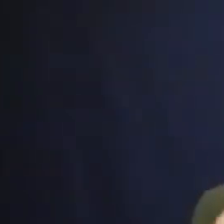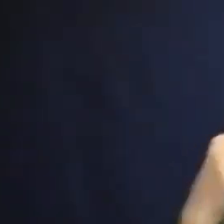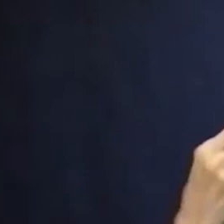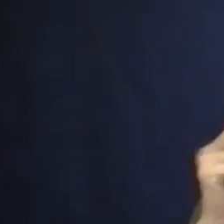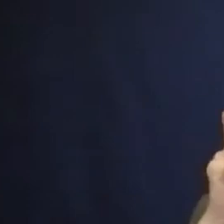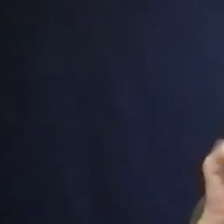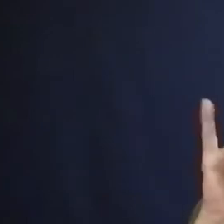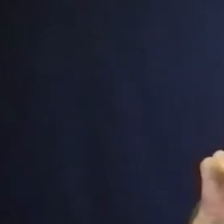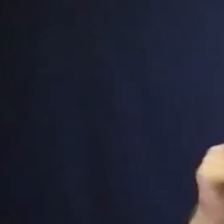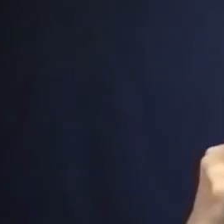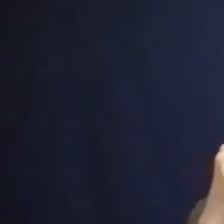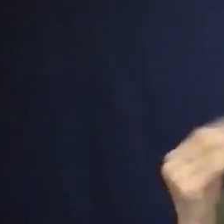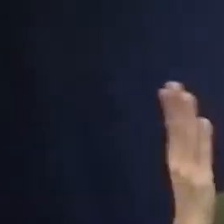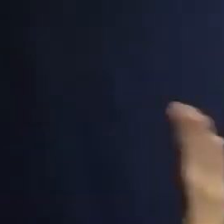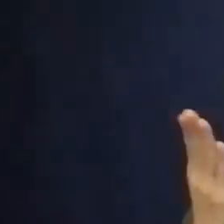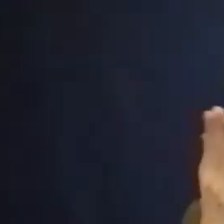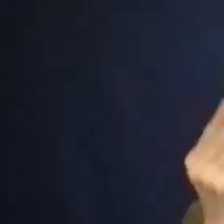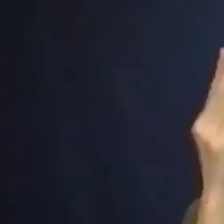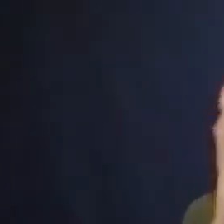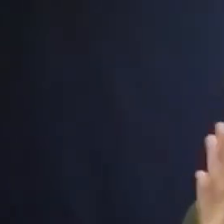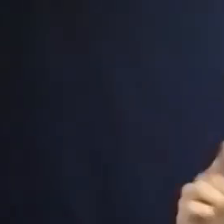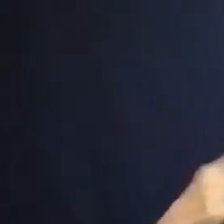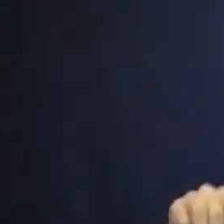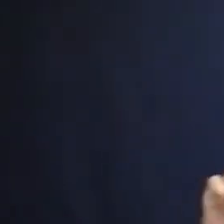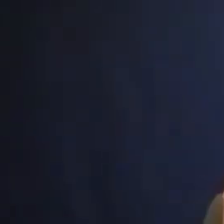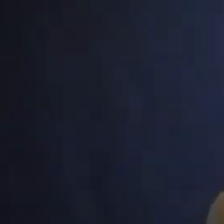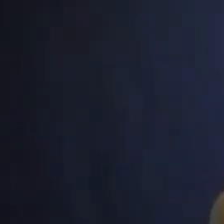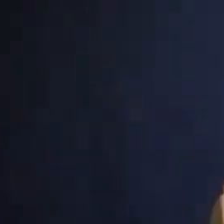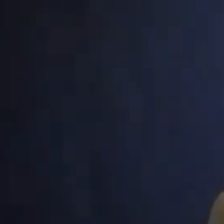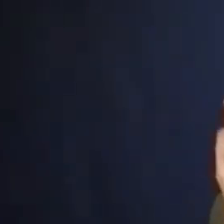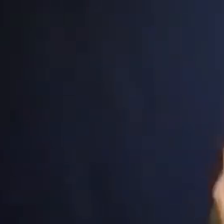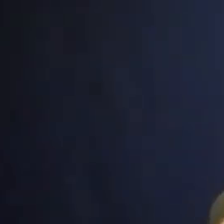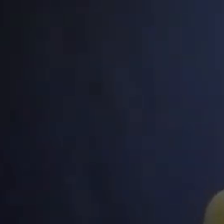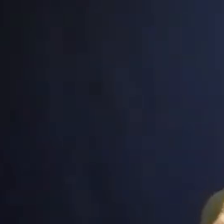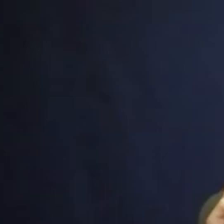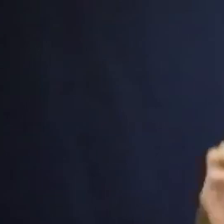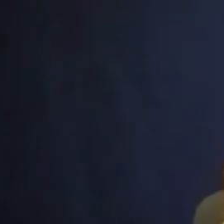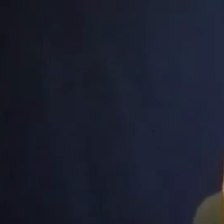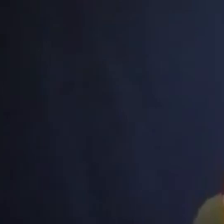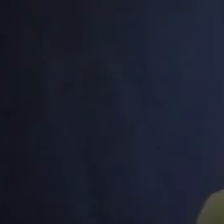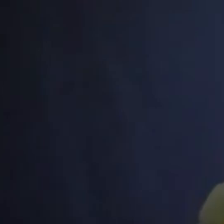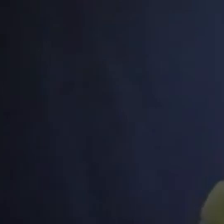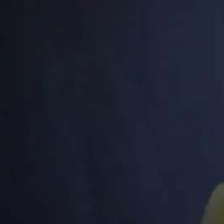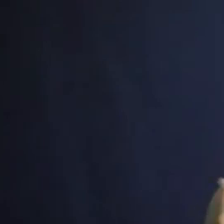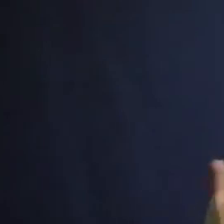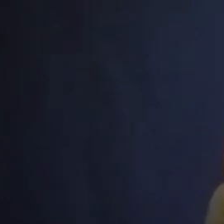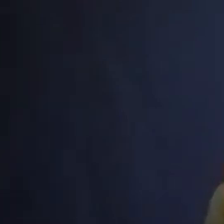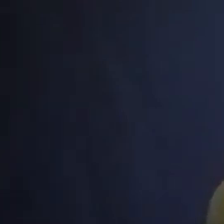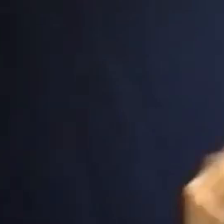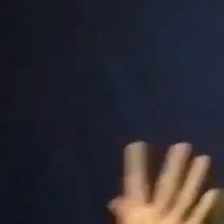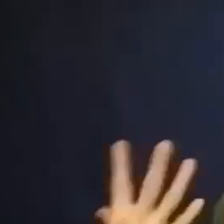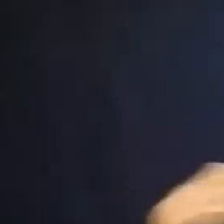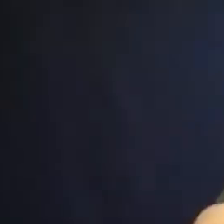who are working to develop models for how to meaningfully engage those with lived